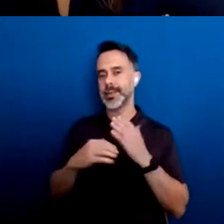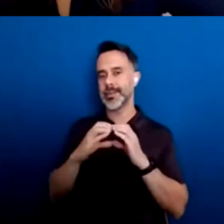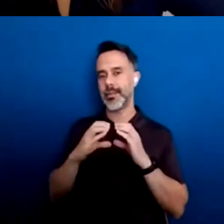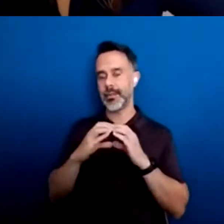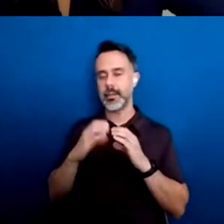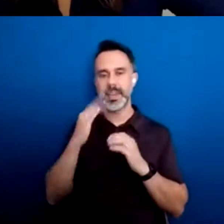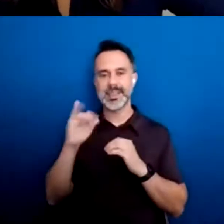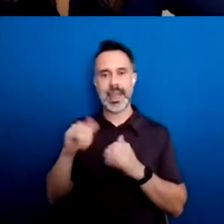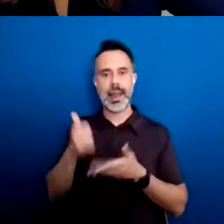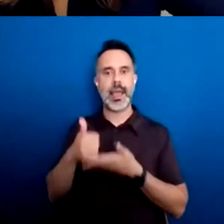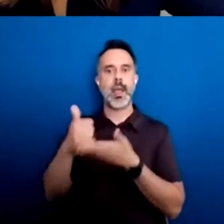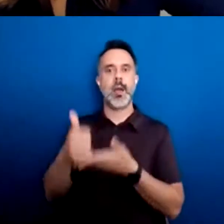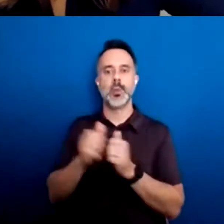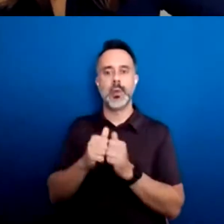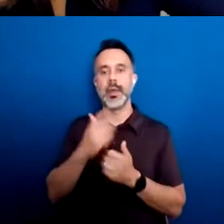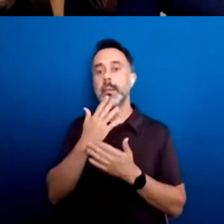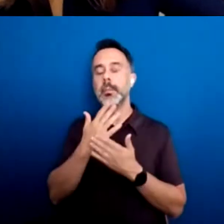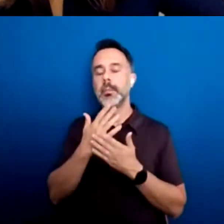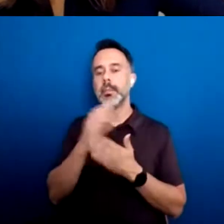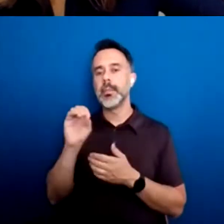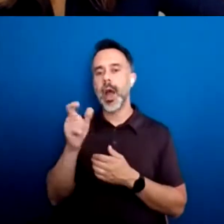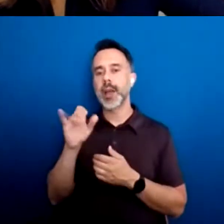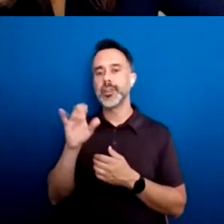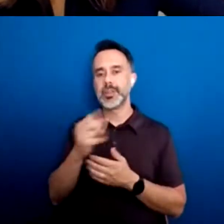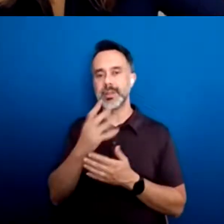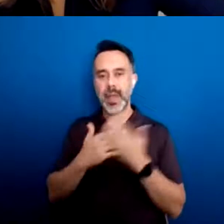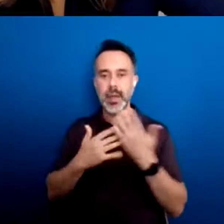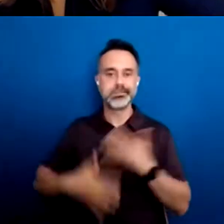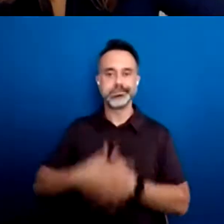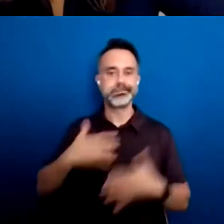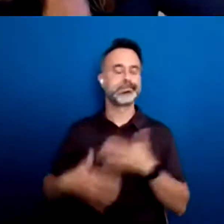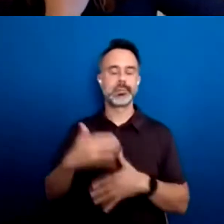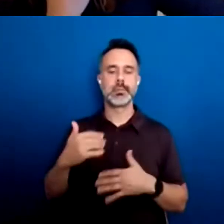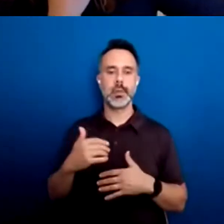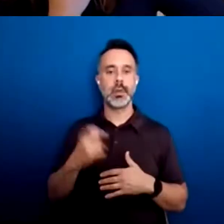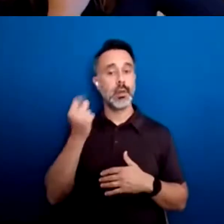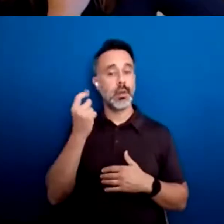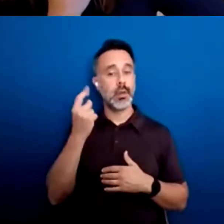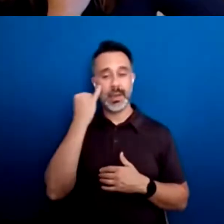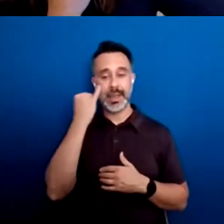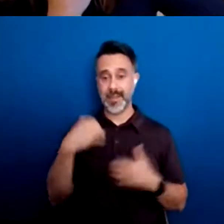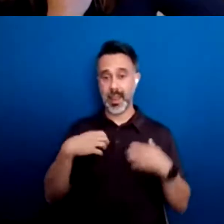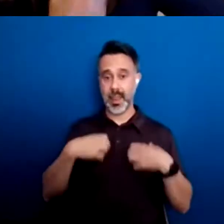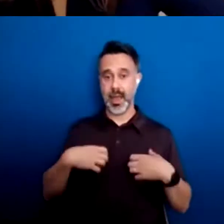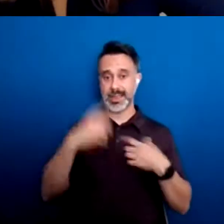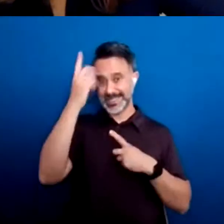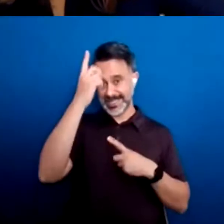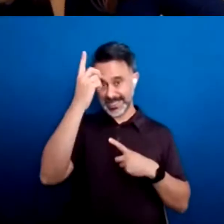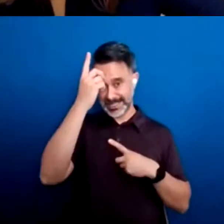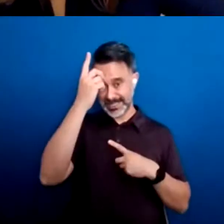think obviously somebody who's got underlying lung disease, if they get COVID-19,